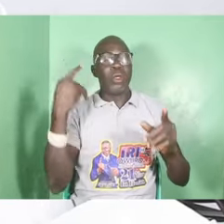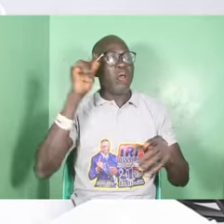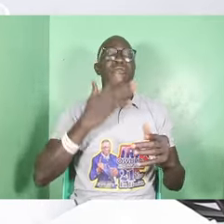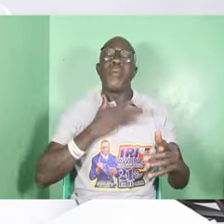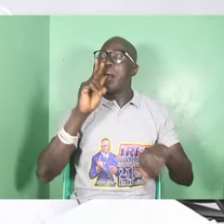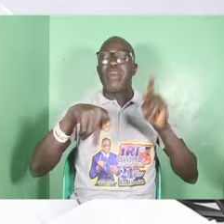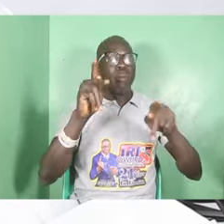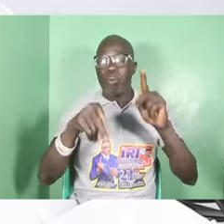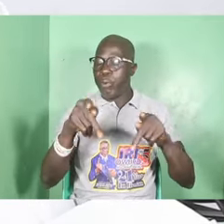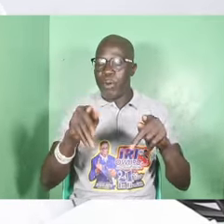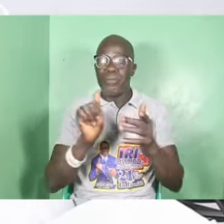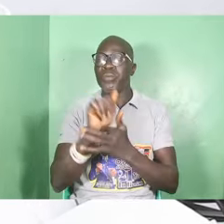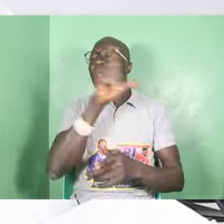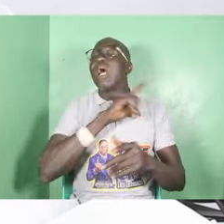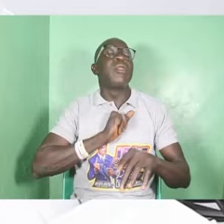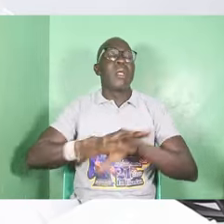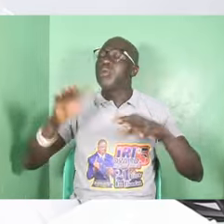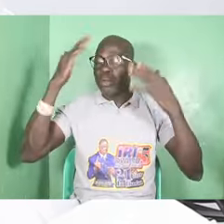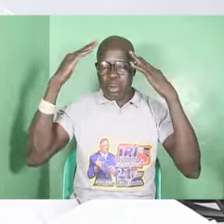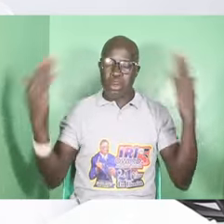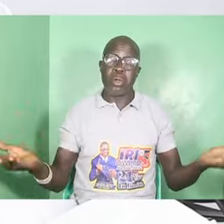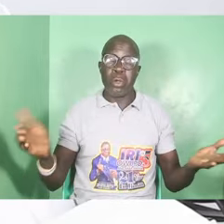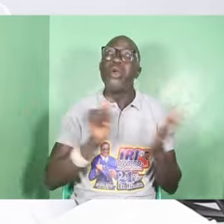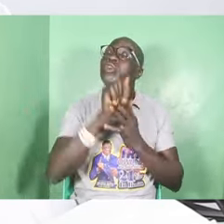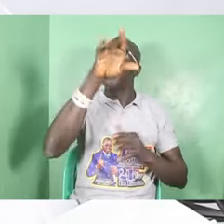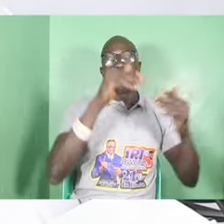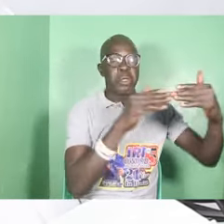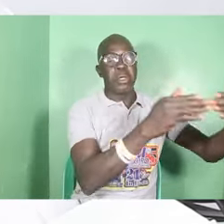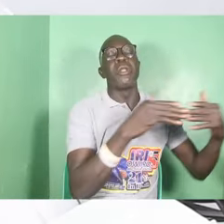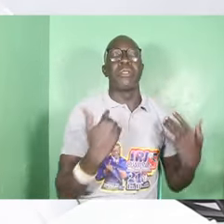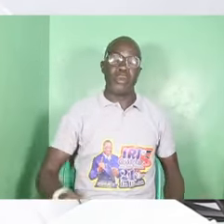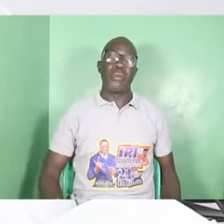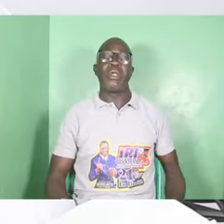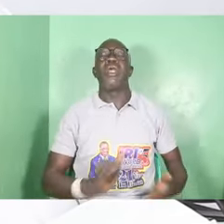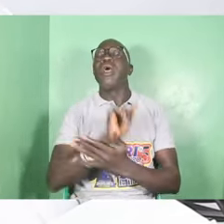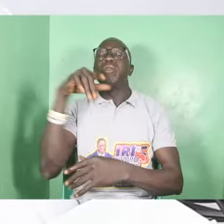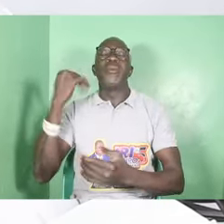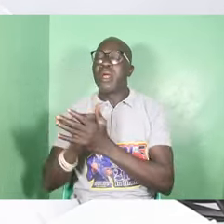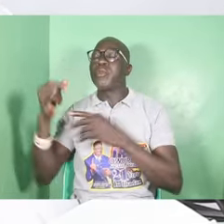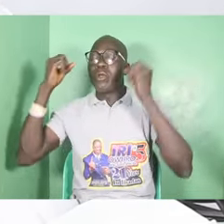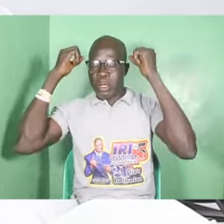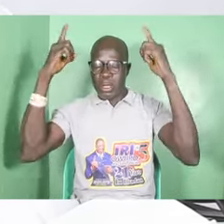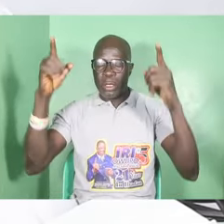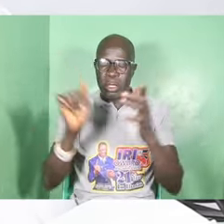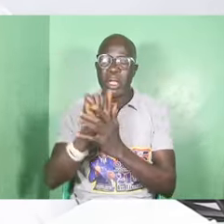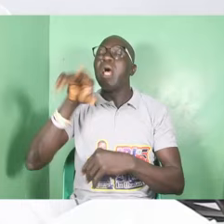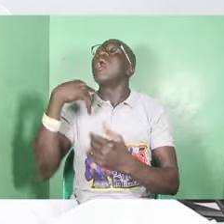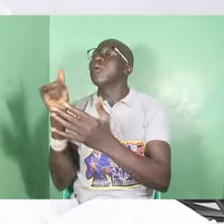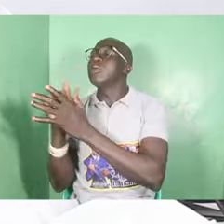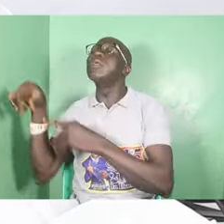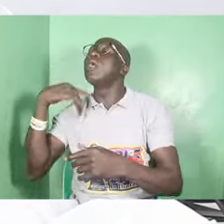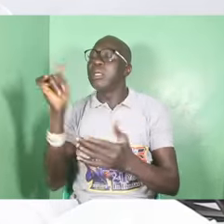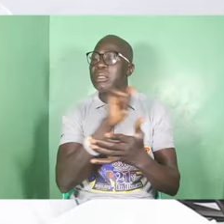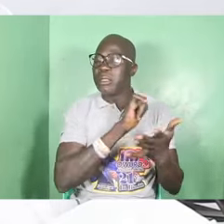awon eniyan mi. For my people. Oluwa mi ko mo. God, I don't know. Eyin le ma to mi. God, one that will guide me. Ti yo fi ye mi. For me to understand. Oluwa wi pe. The